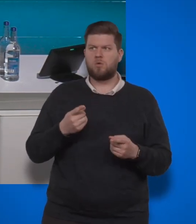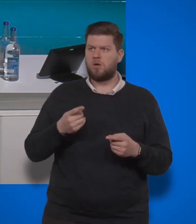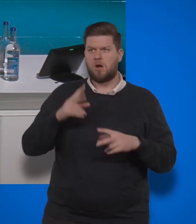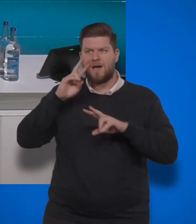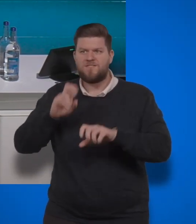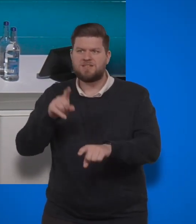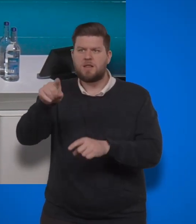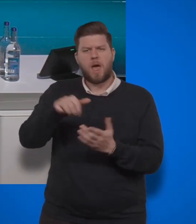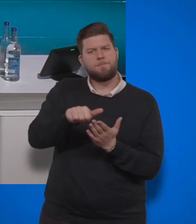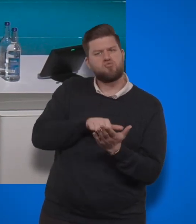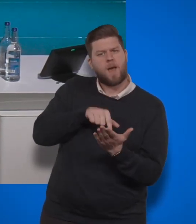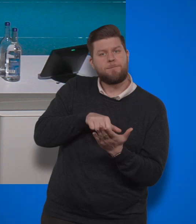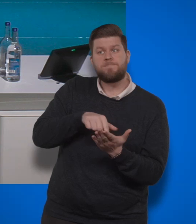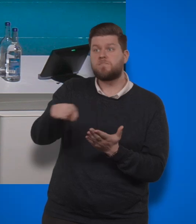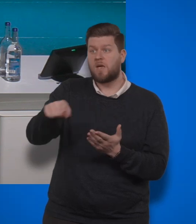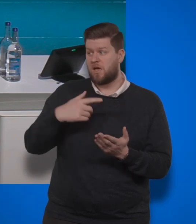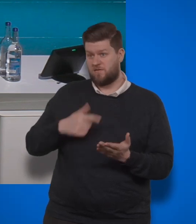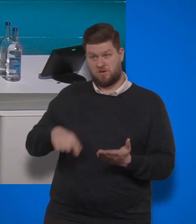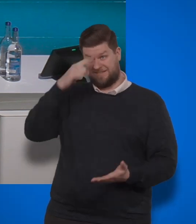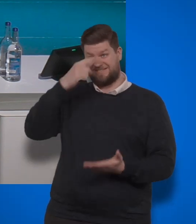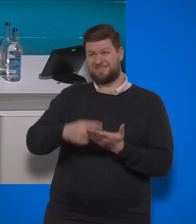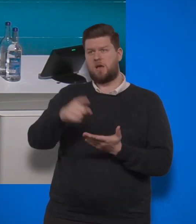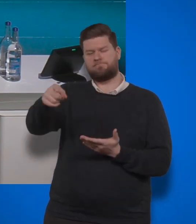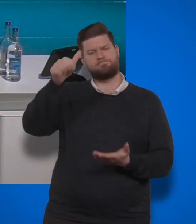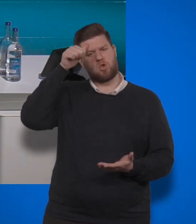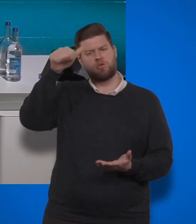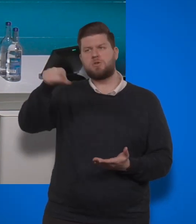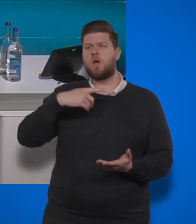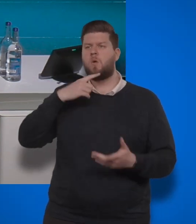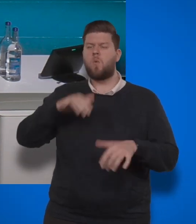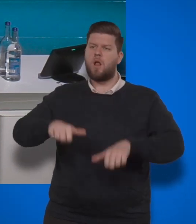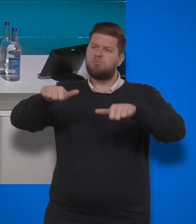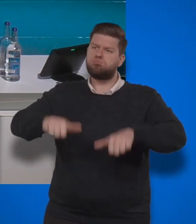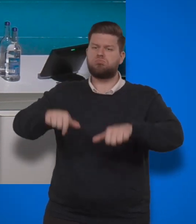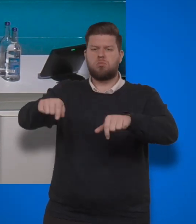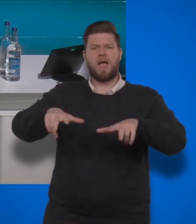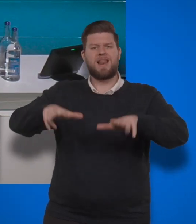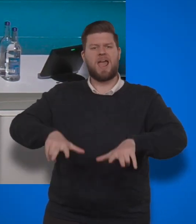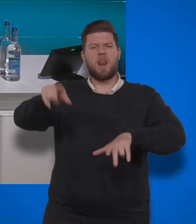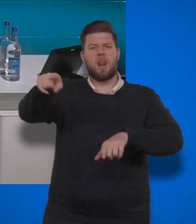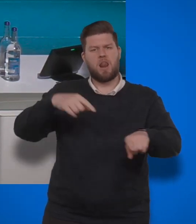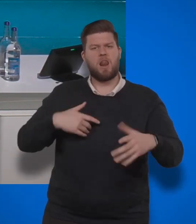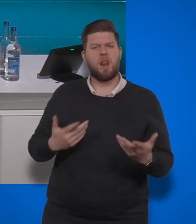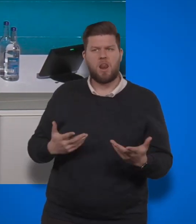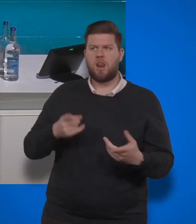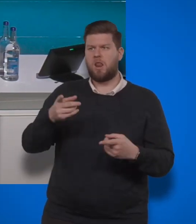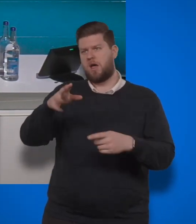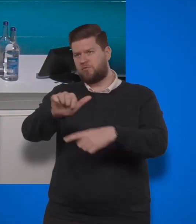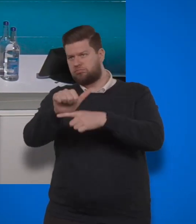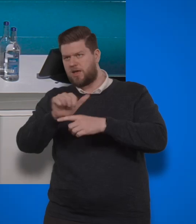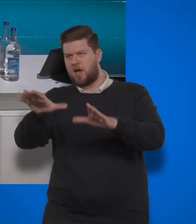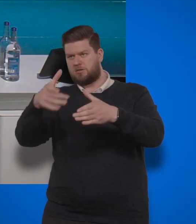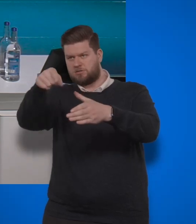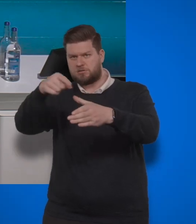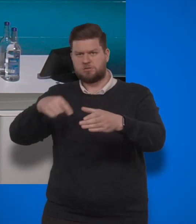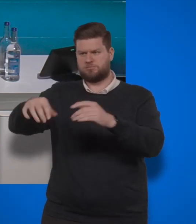particular programs, and if they decide that they're conscious, they're going to grant them status, legal rights. They have to be protected. They have